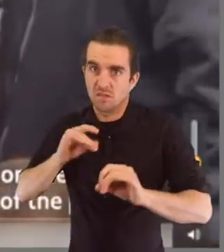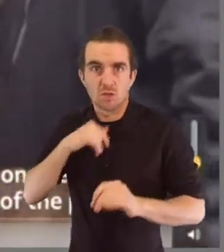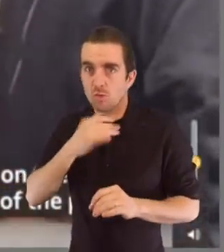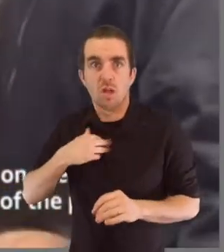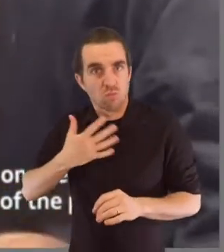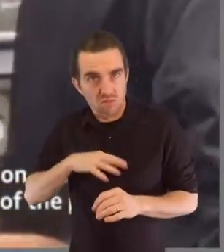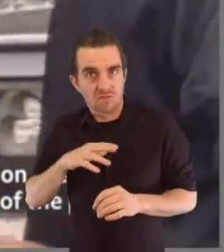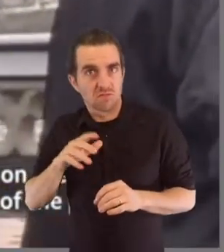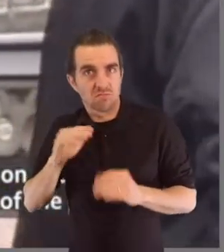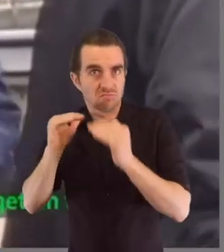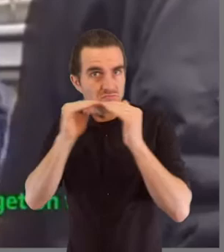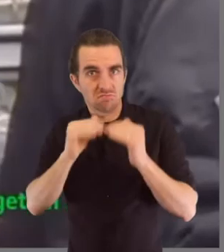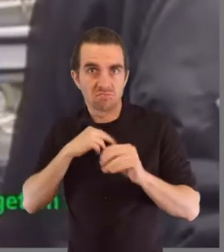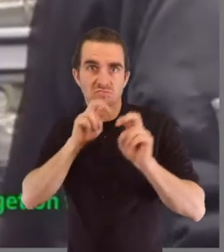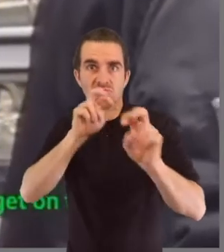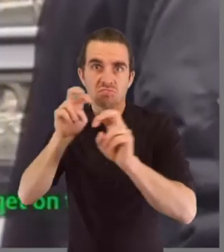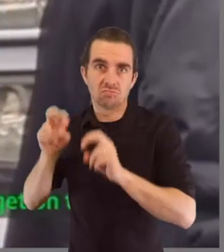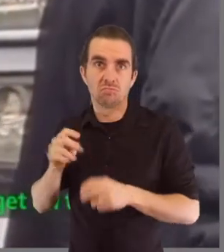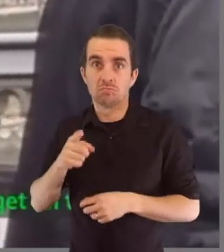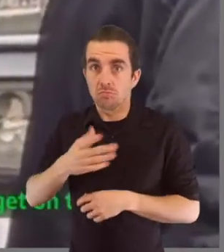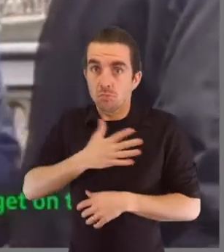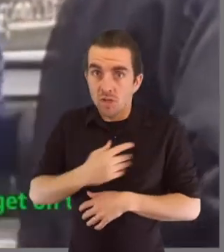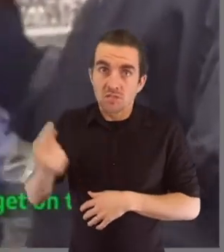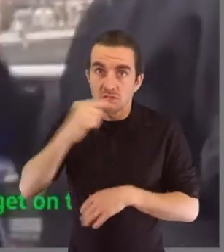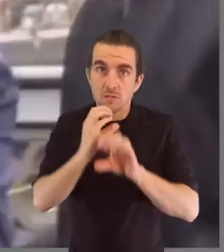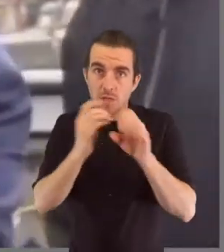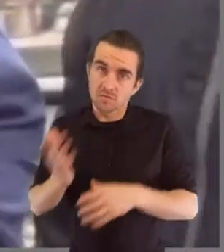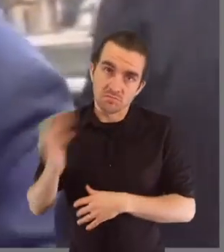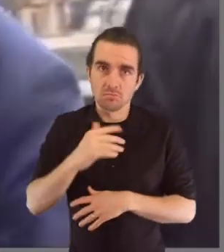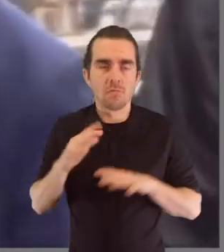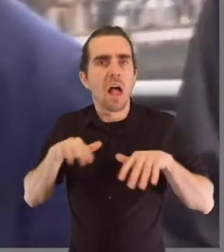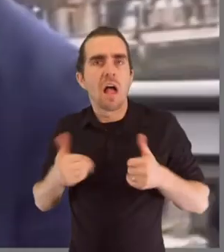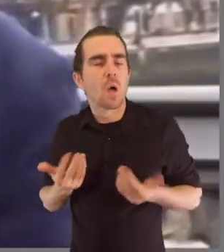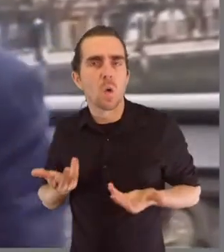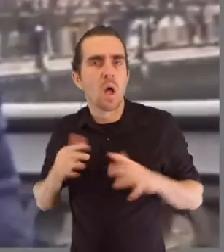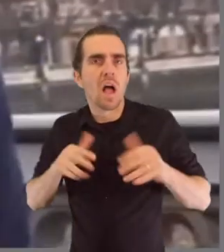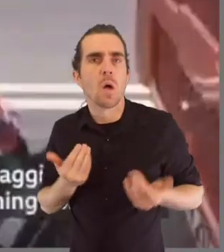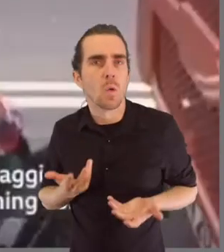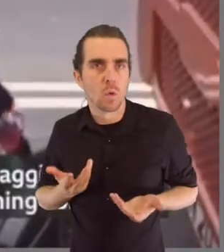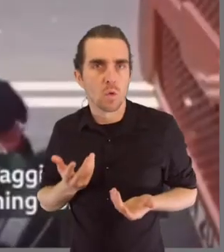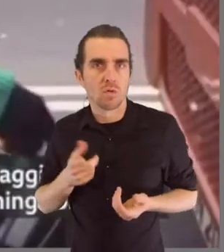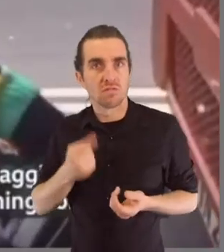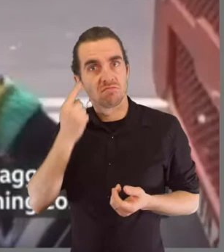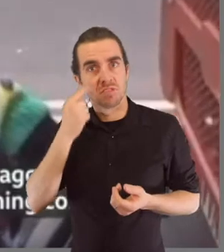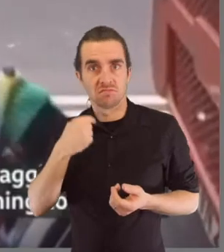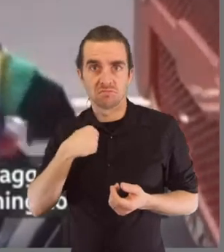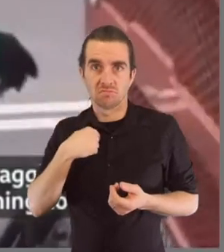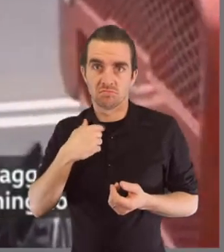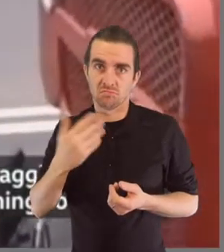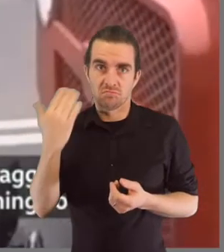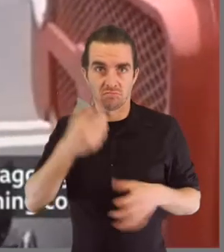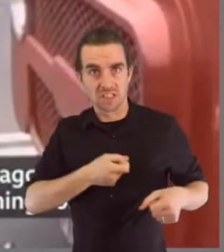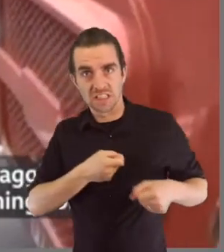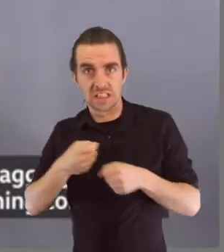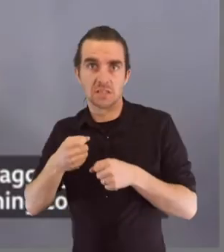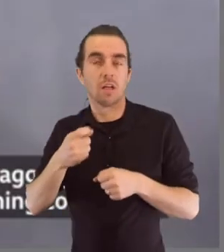bus the same as every other member of the public. You want to get on the bus, get on the bus. How? This is stupid, I want in front. How? I'm getting that. Oh,